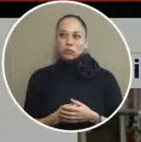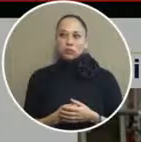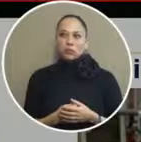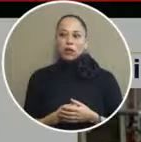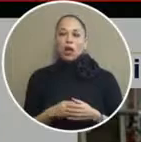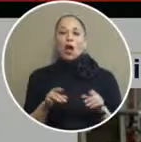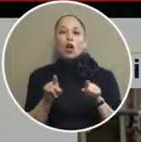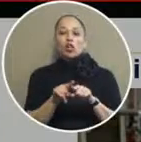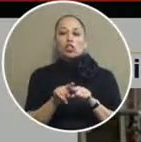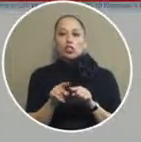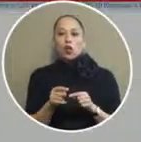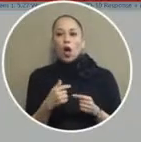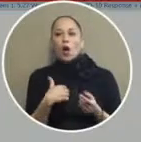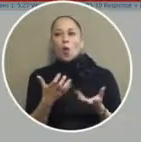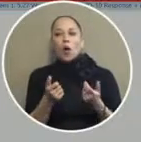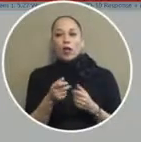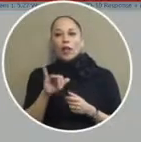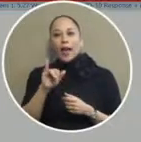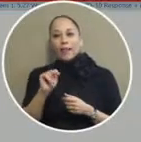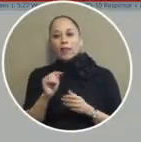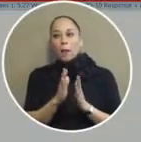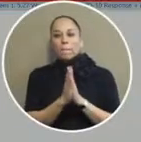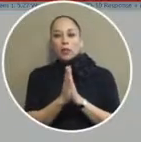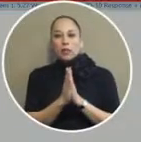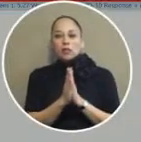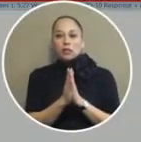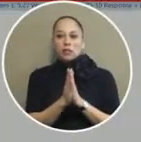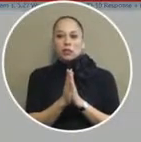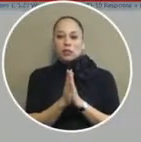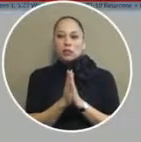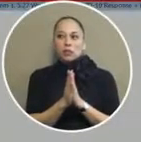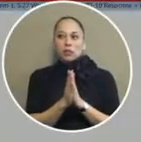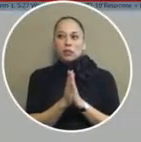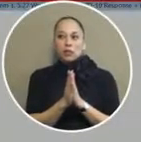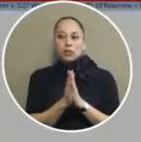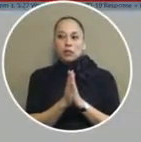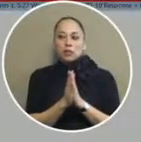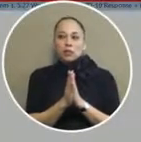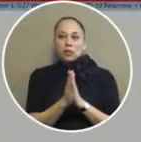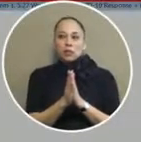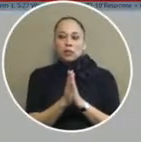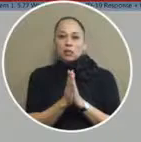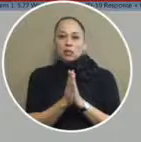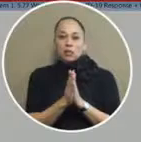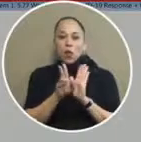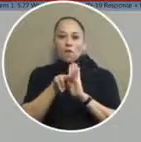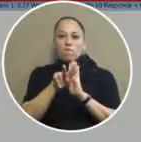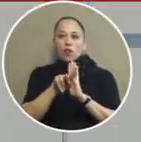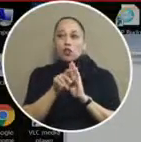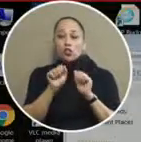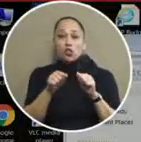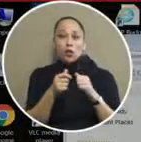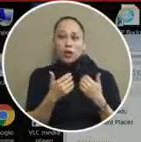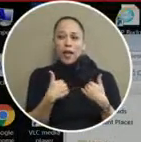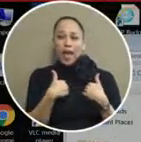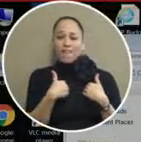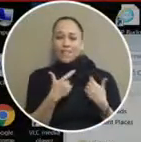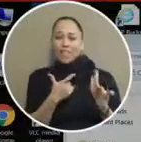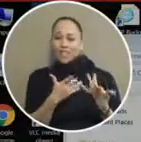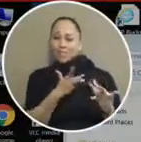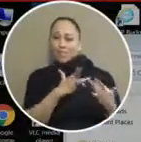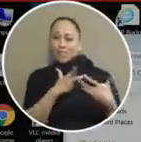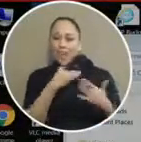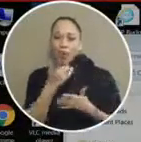I'd like to have IT just go ahead and play this video just to give you a sense of